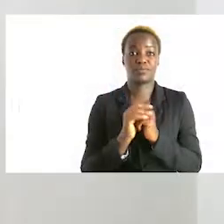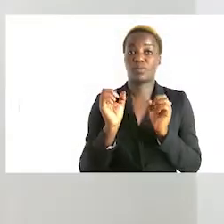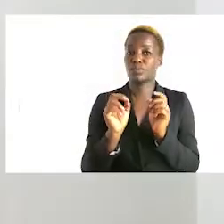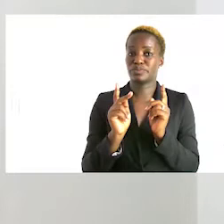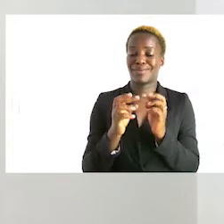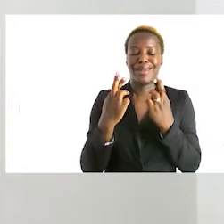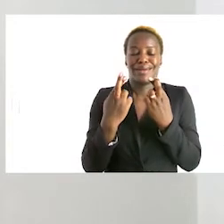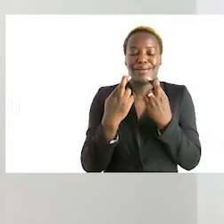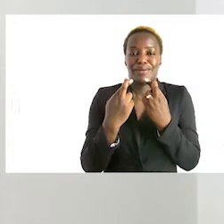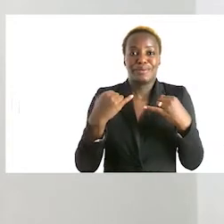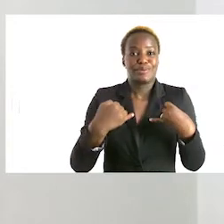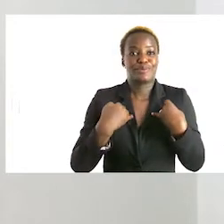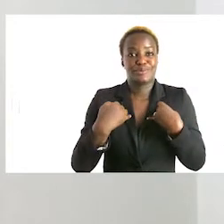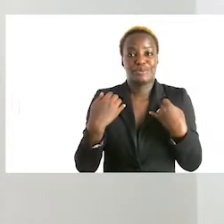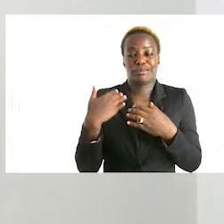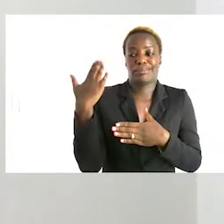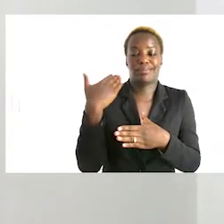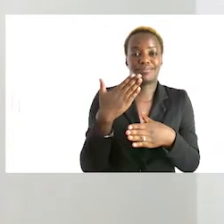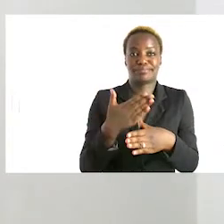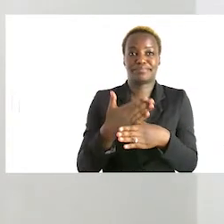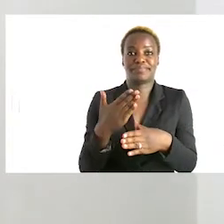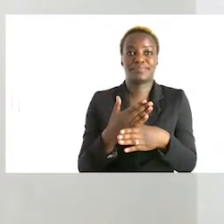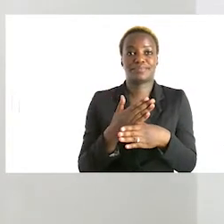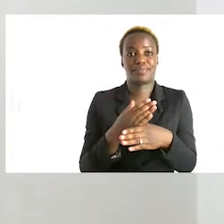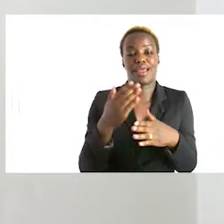I hope you have enjoyed your previous lesson